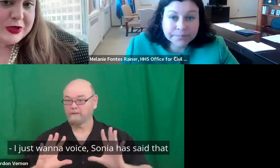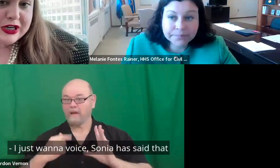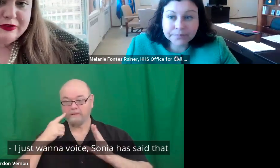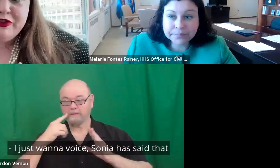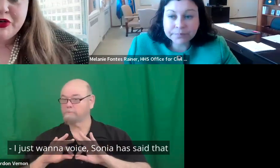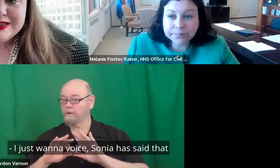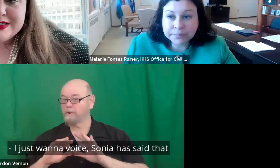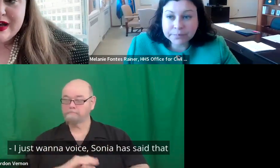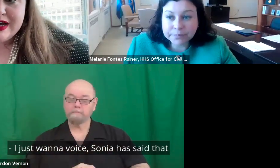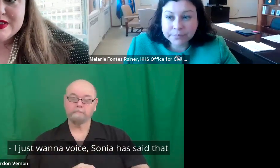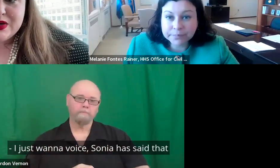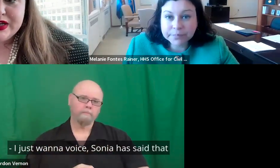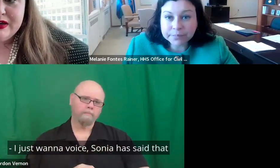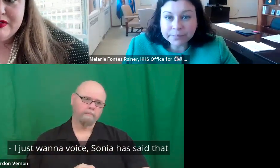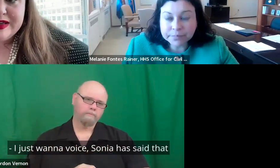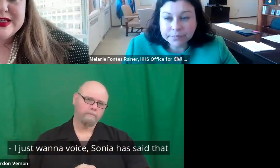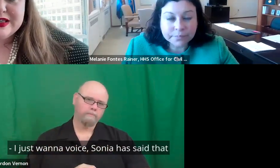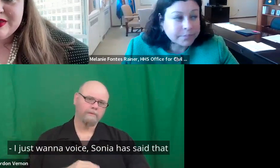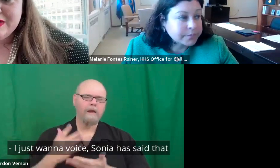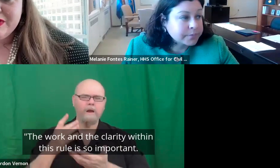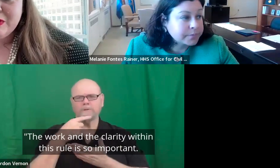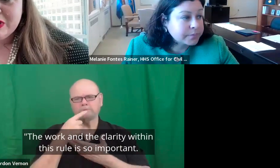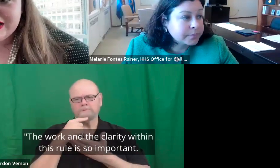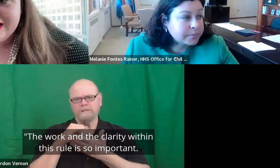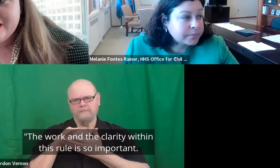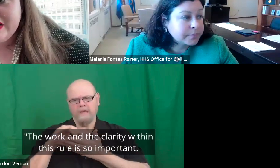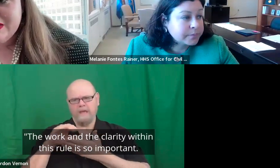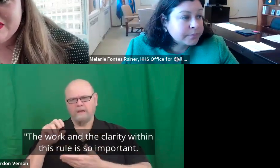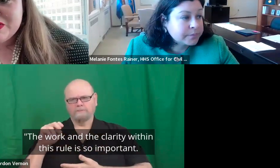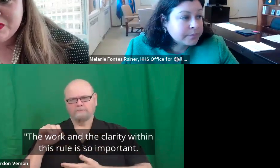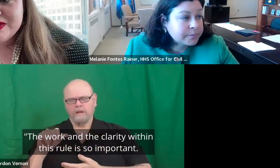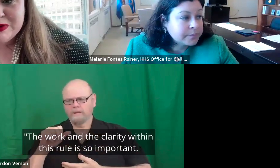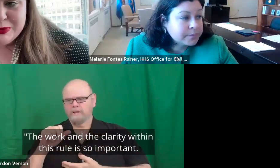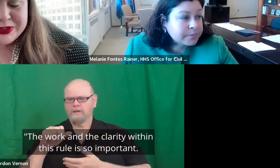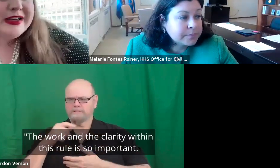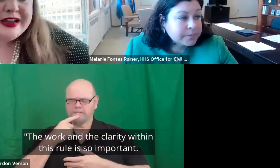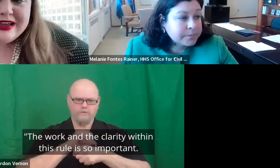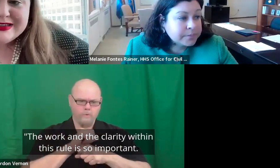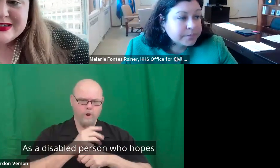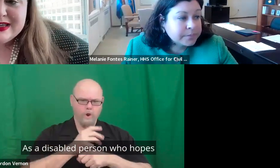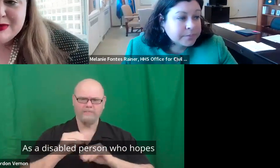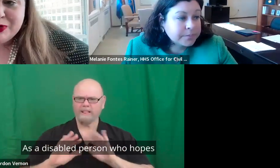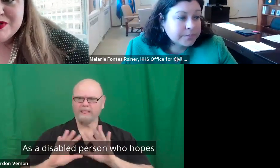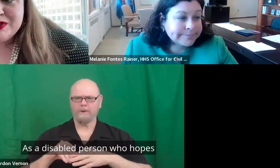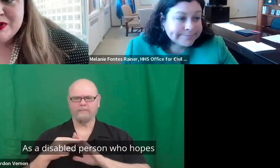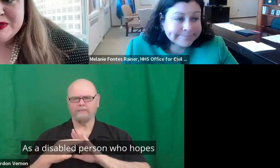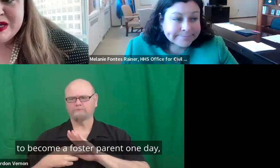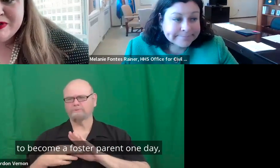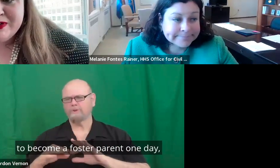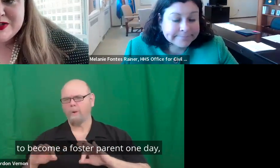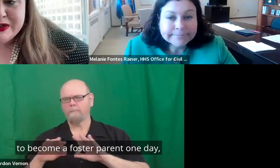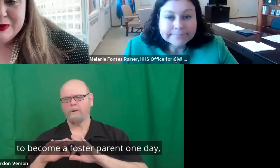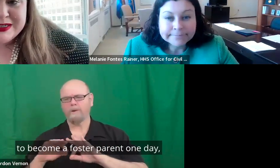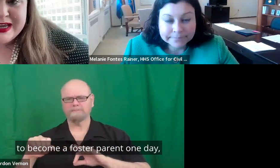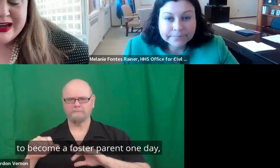I just want to voice, Sonia has said that the work and the clarity within this rule is so important. As a disabled person who hopes to